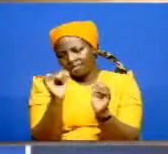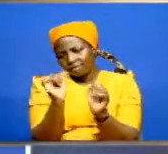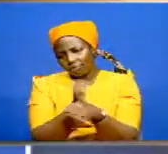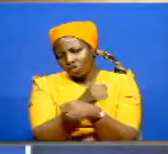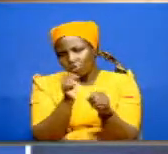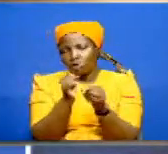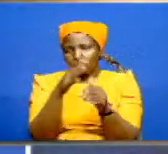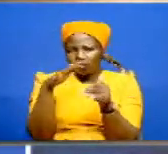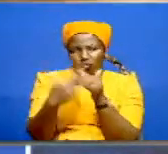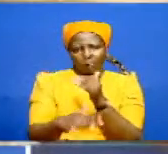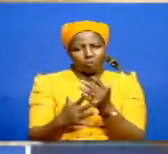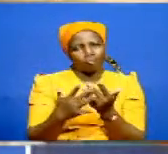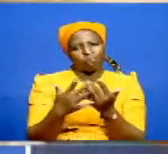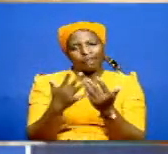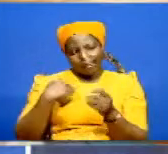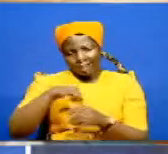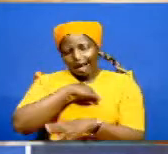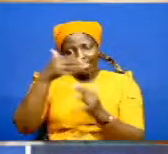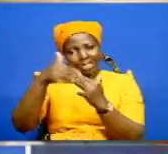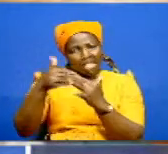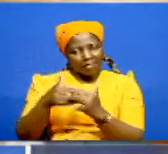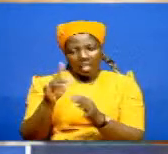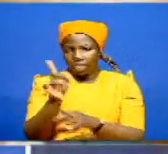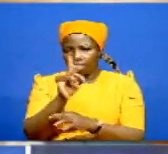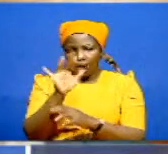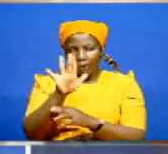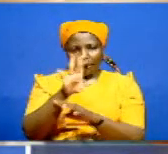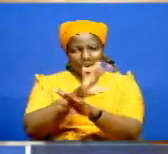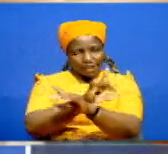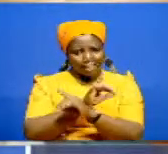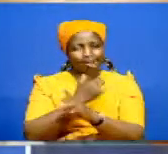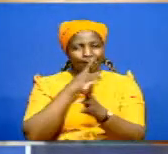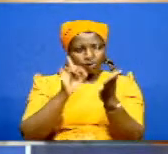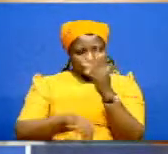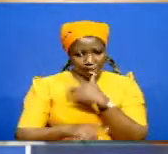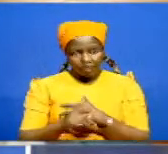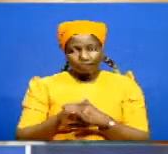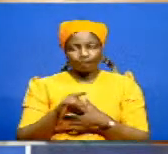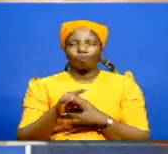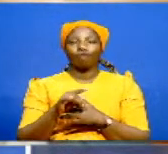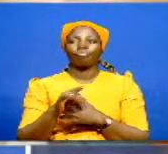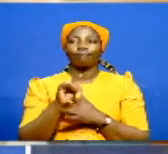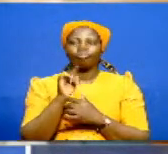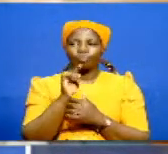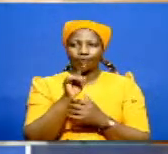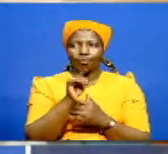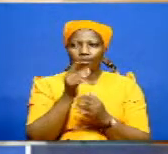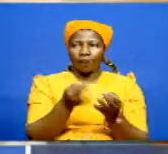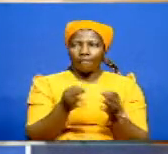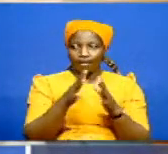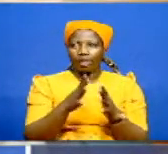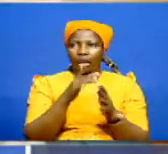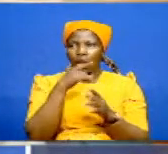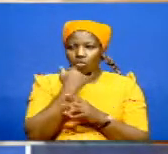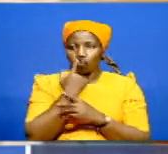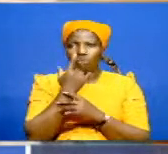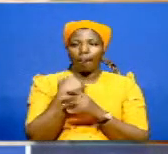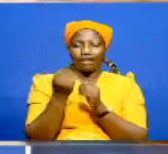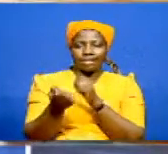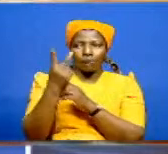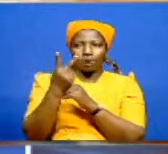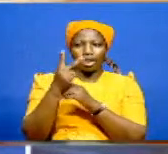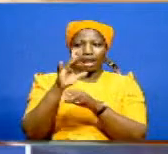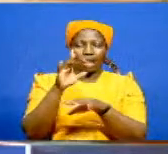interfered in that particular process. In his defense, he argued such charges should not fall on an officer with secondary duties or